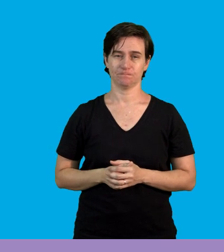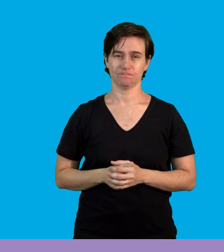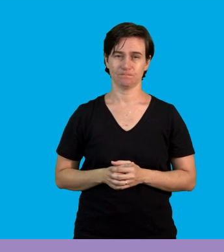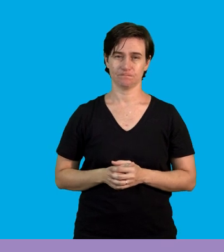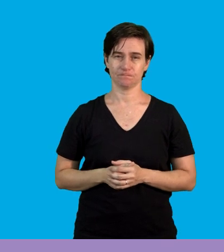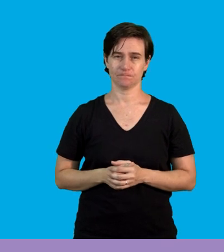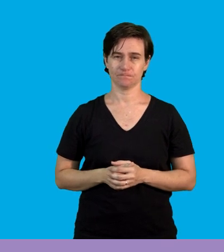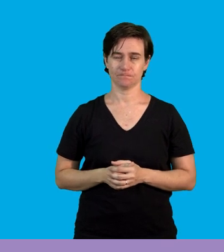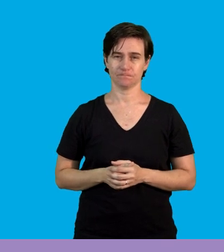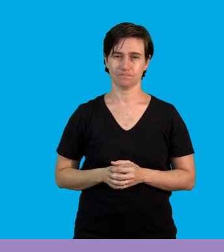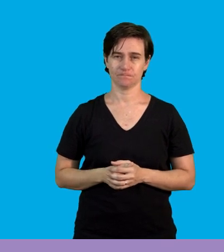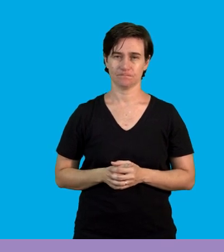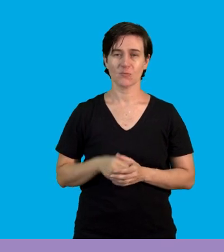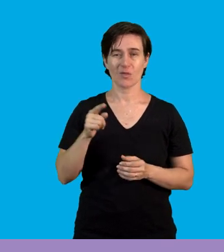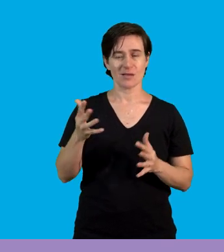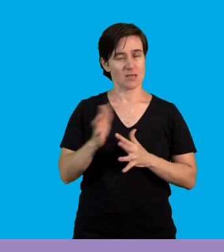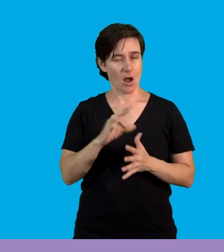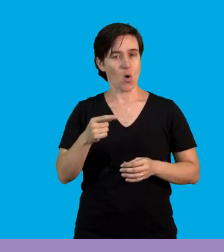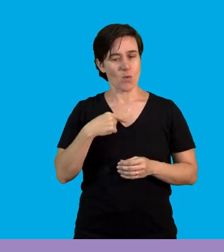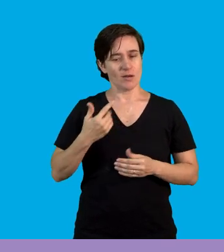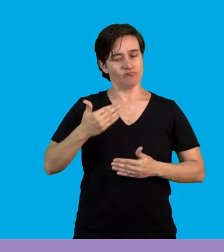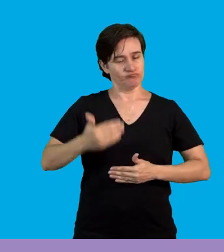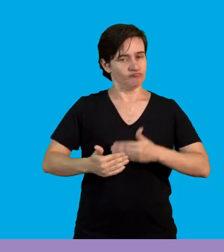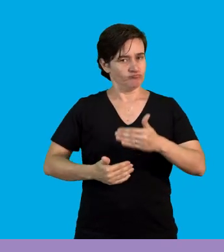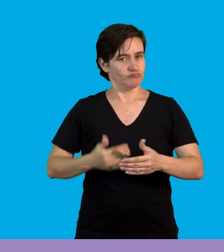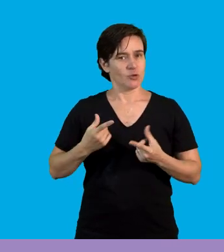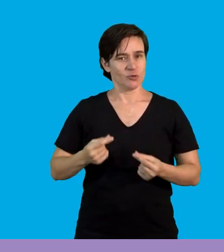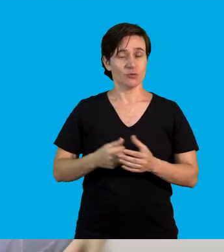62.5%. So each time we work with that, that's the